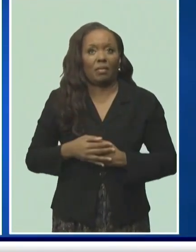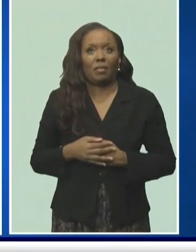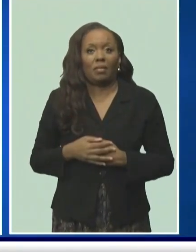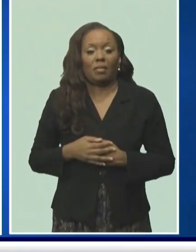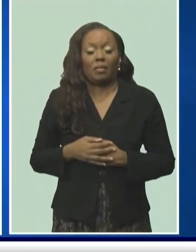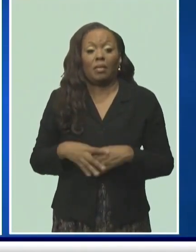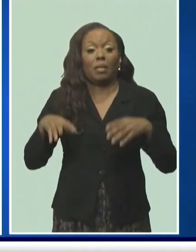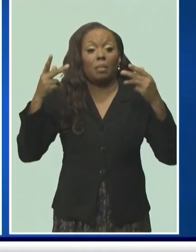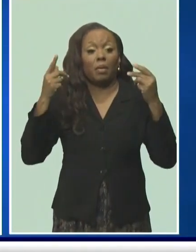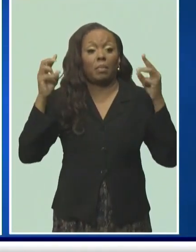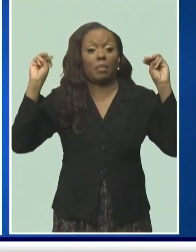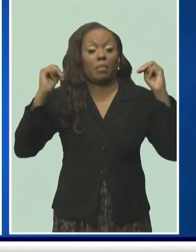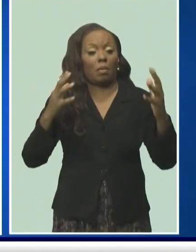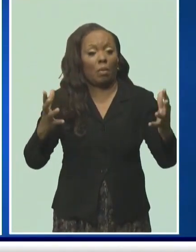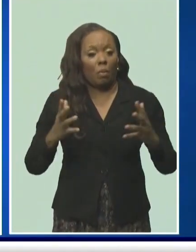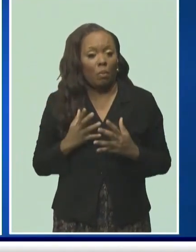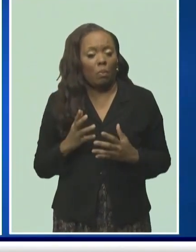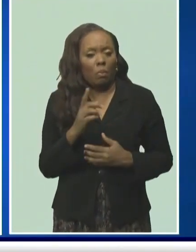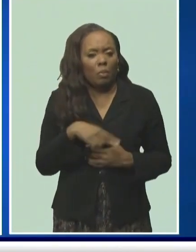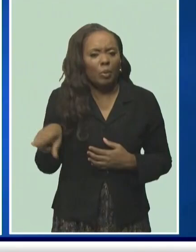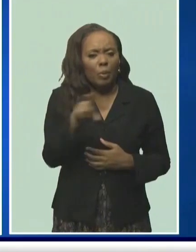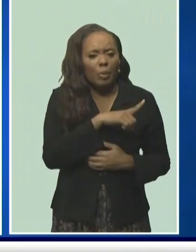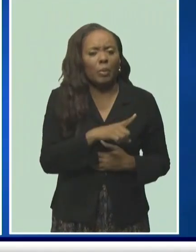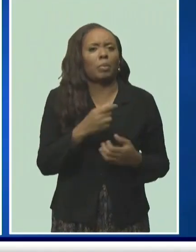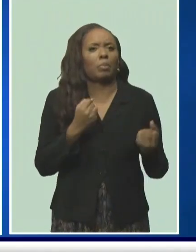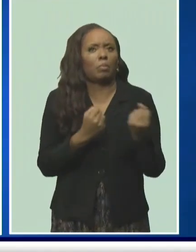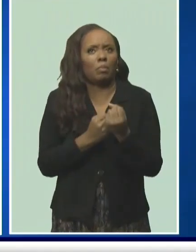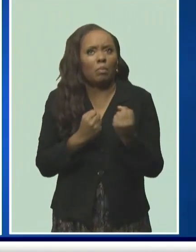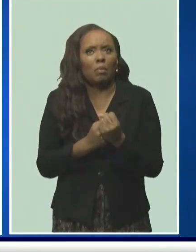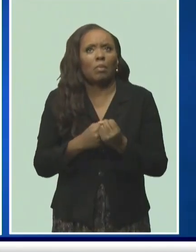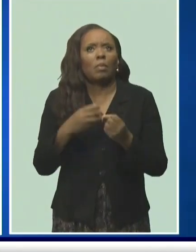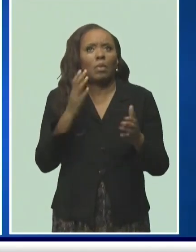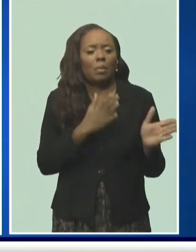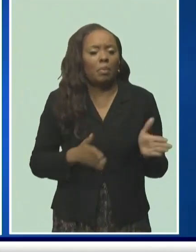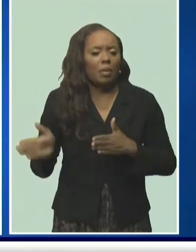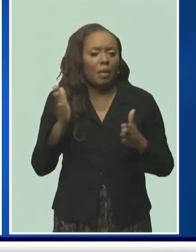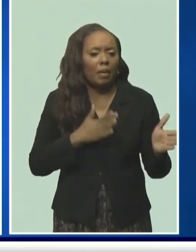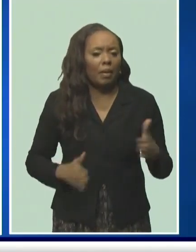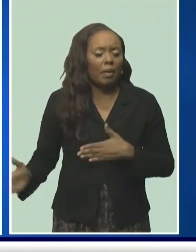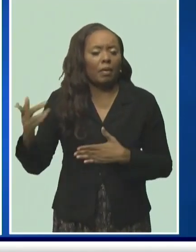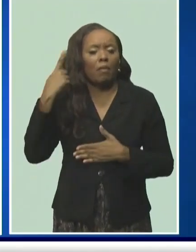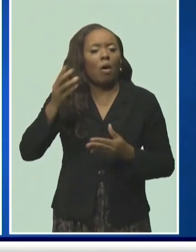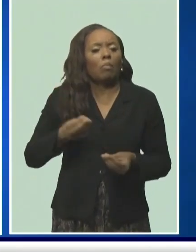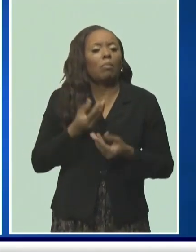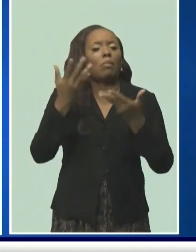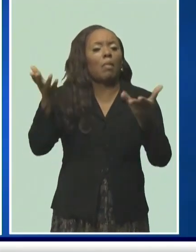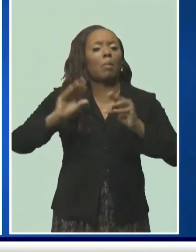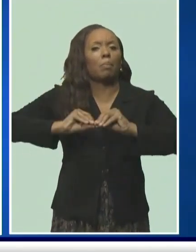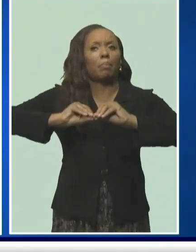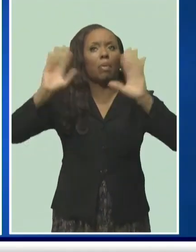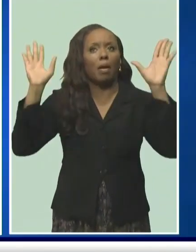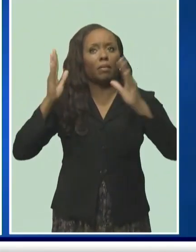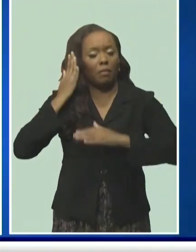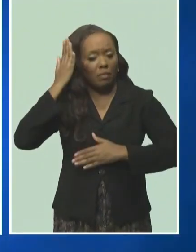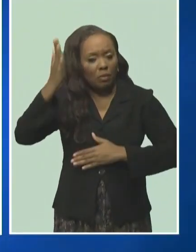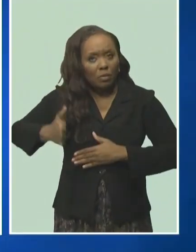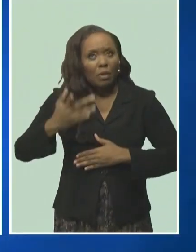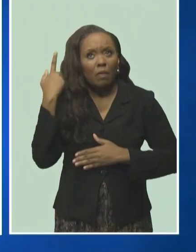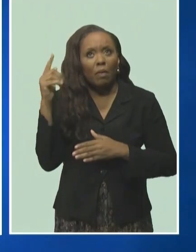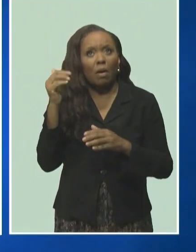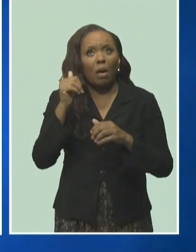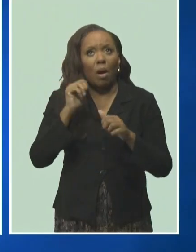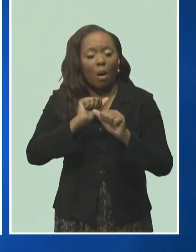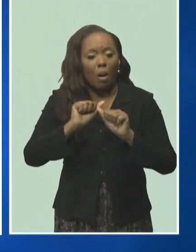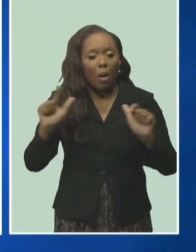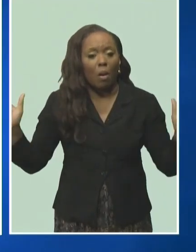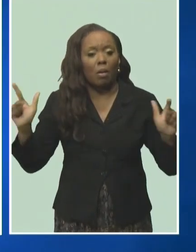asking Barbadians to get behind the plan to provide a bright future for every child. Her call came during the screening of